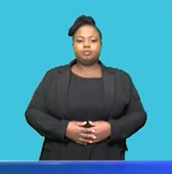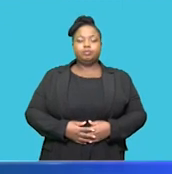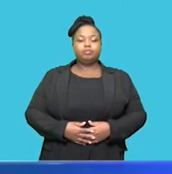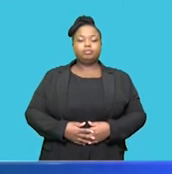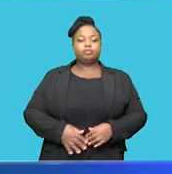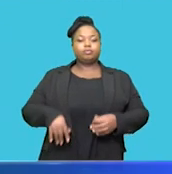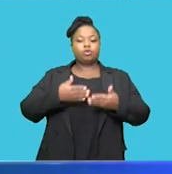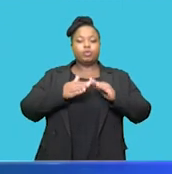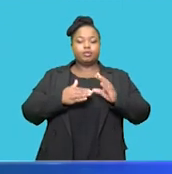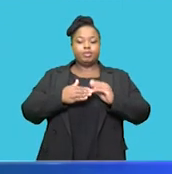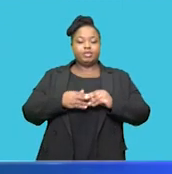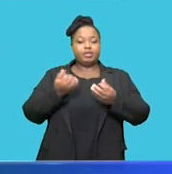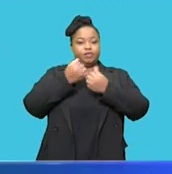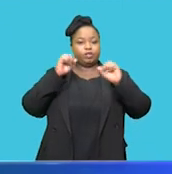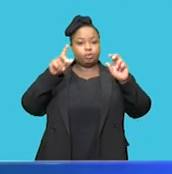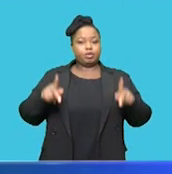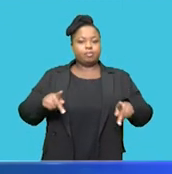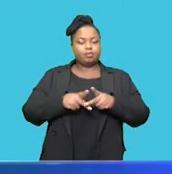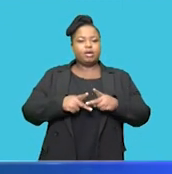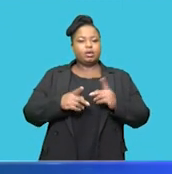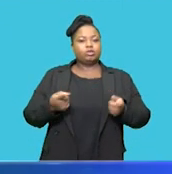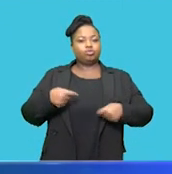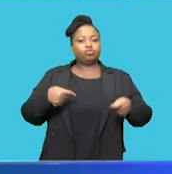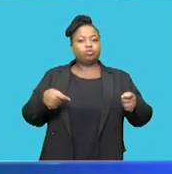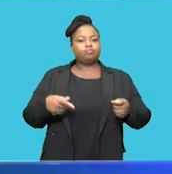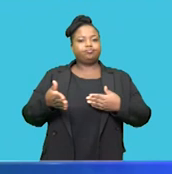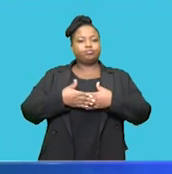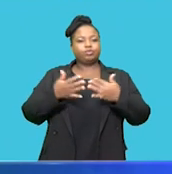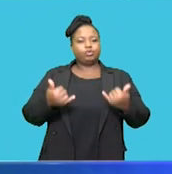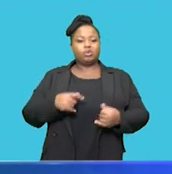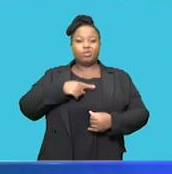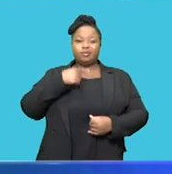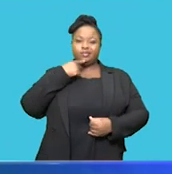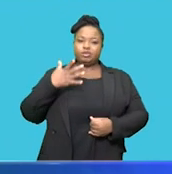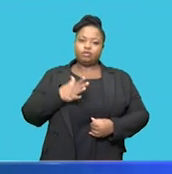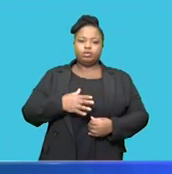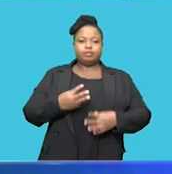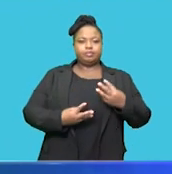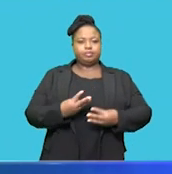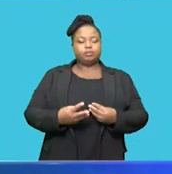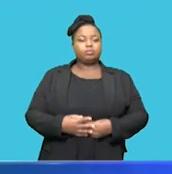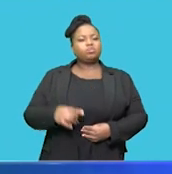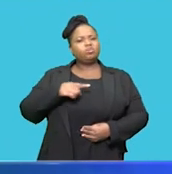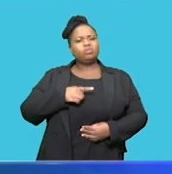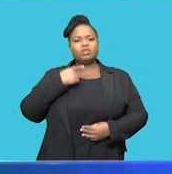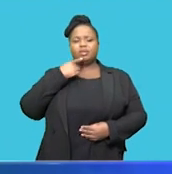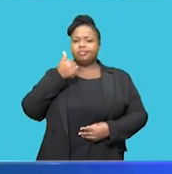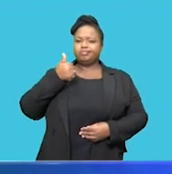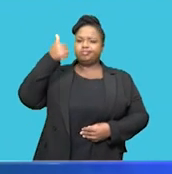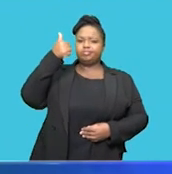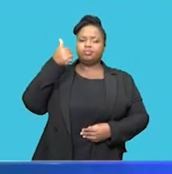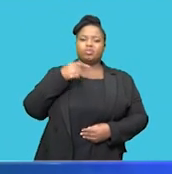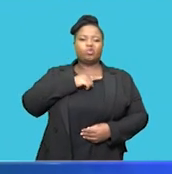Umphakathi waseFreedom Park uvale indawo yenqanqathela yezitolo namhlanje ekuseni ufuna imisebenzi. Umphakathi usola ke umphathi wale